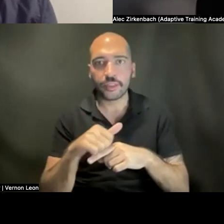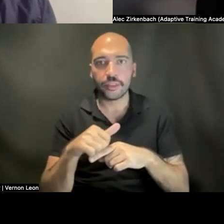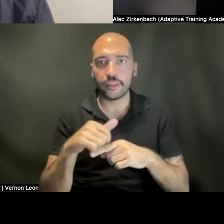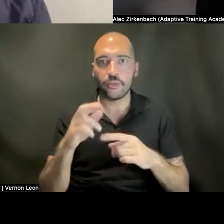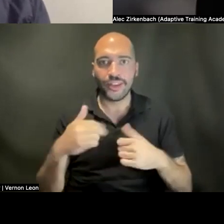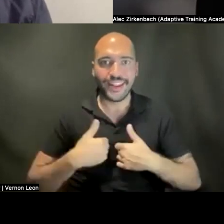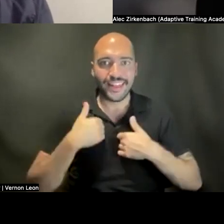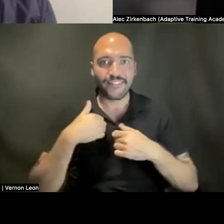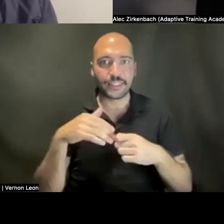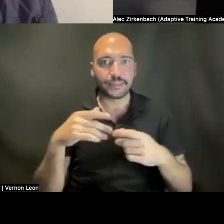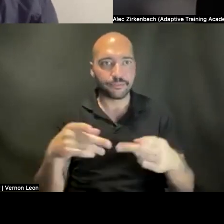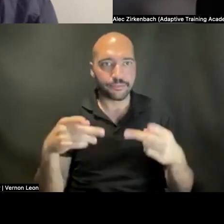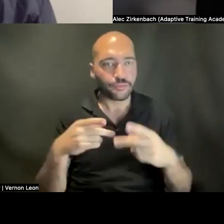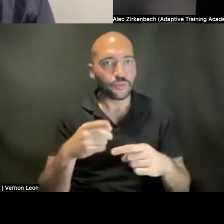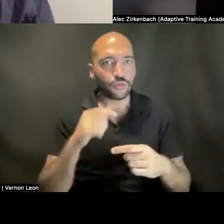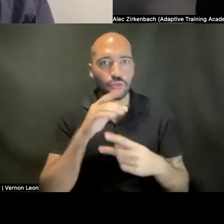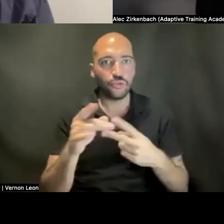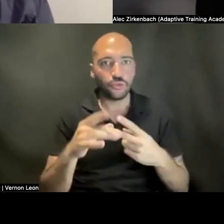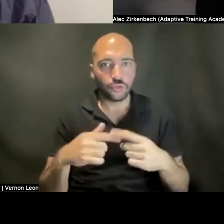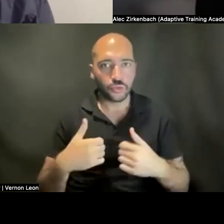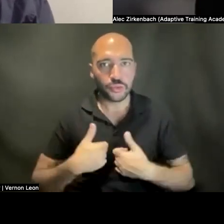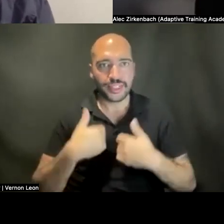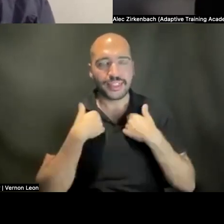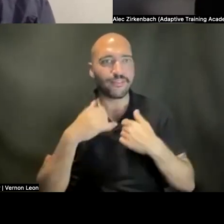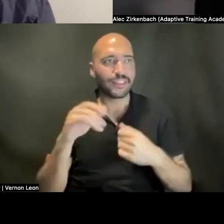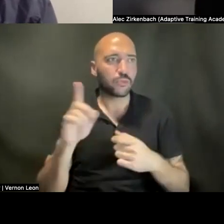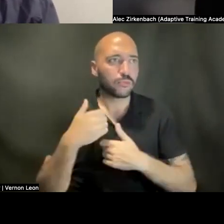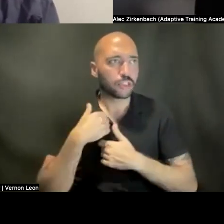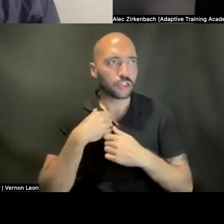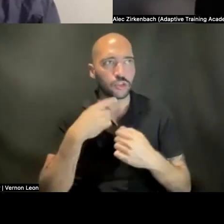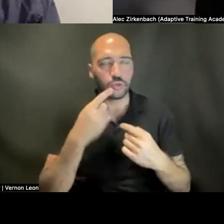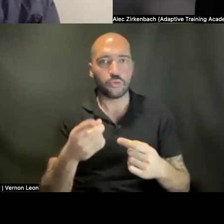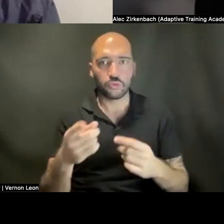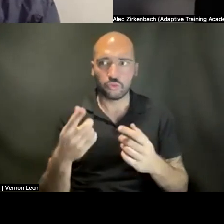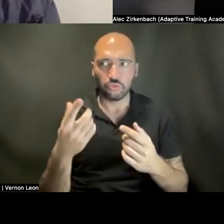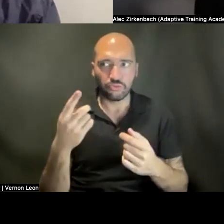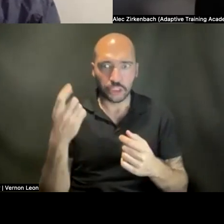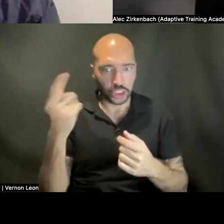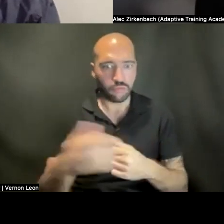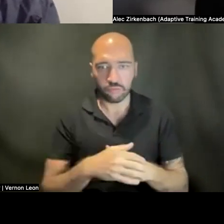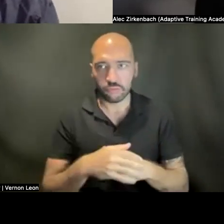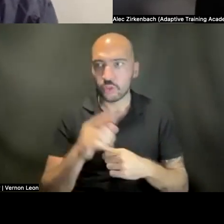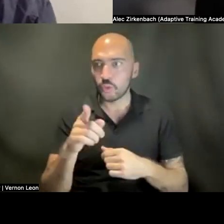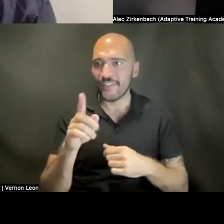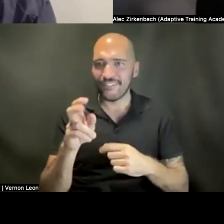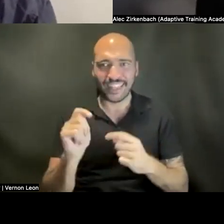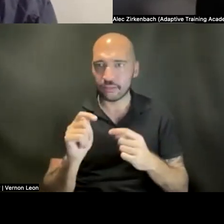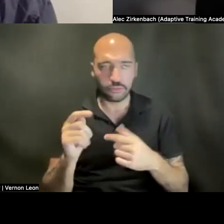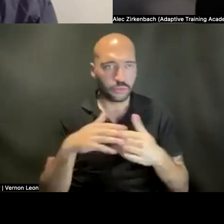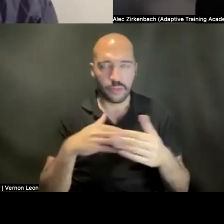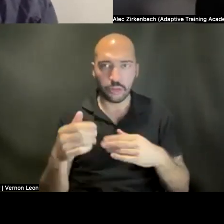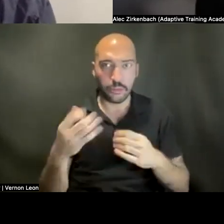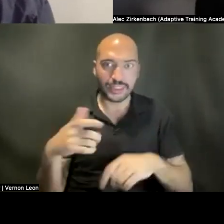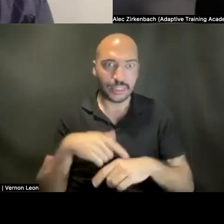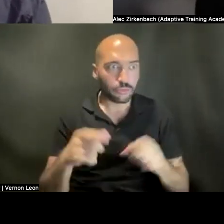live in a place you didn't choose to live because that's where the military told you to go. So you're a veteran no matter what, no matter how much time you spent in there or